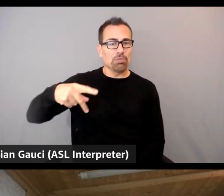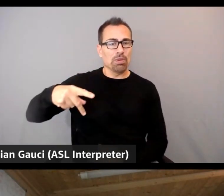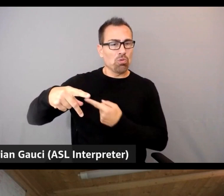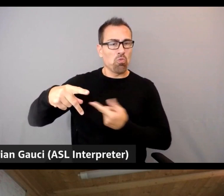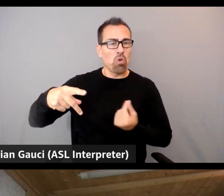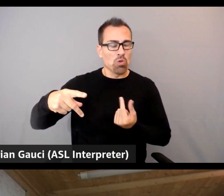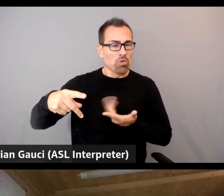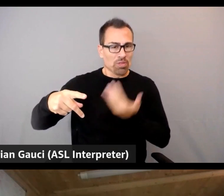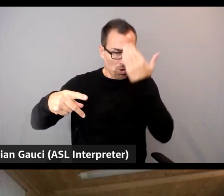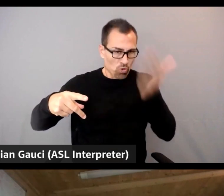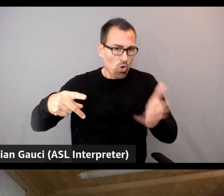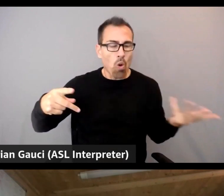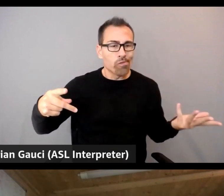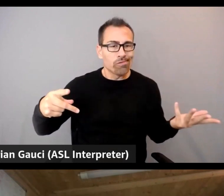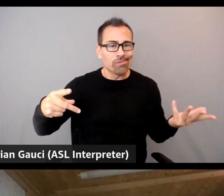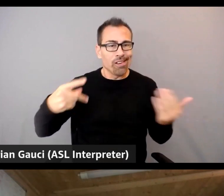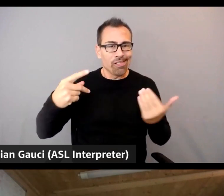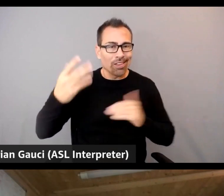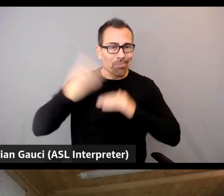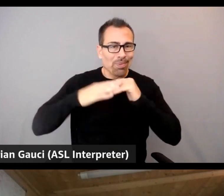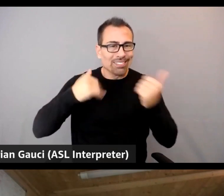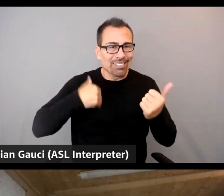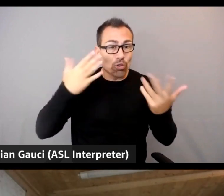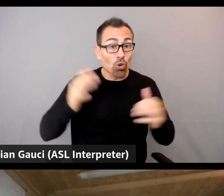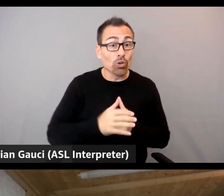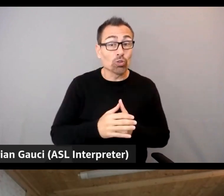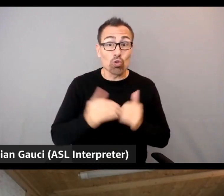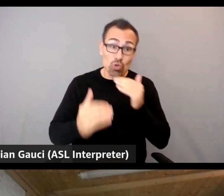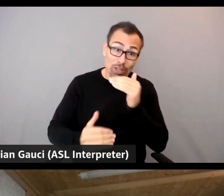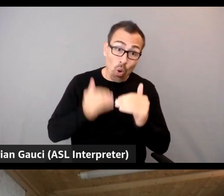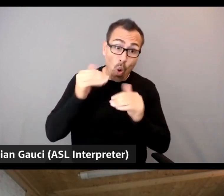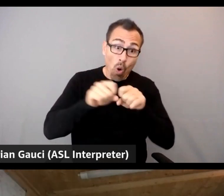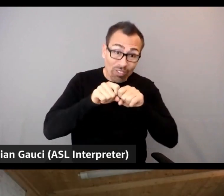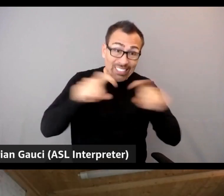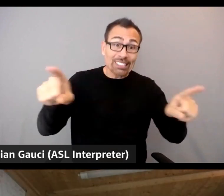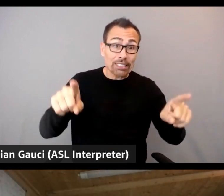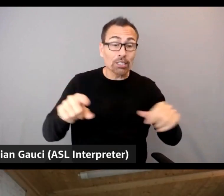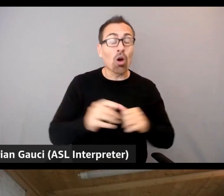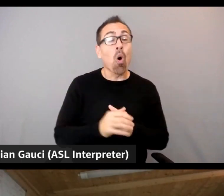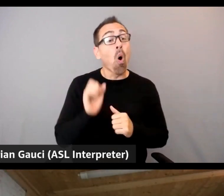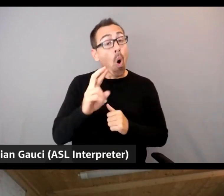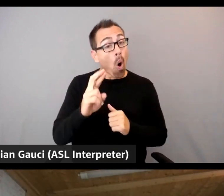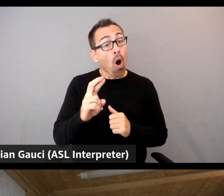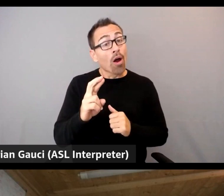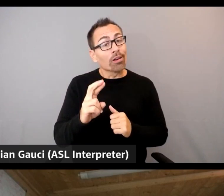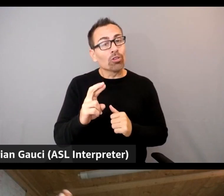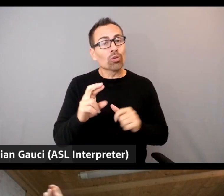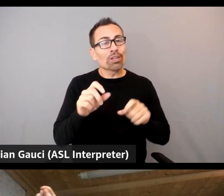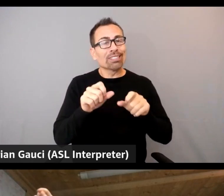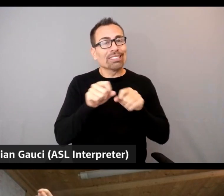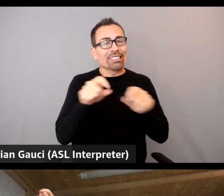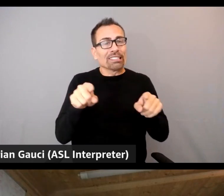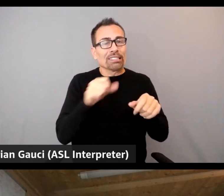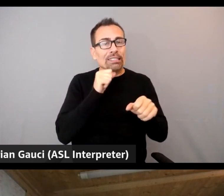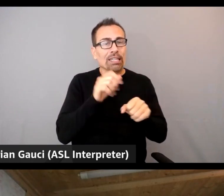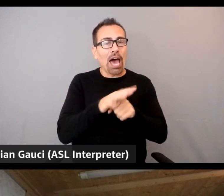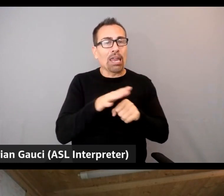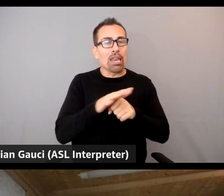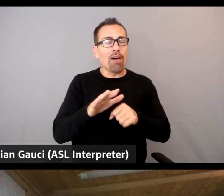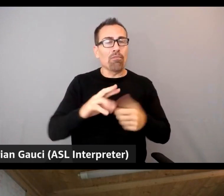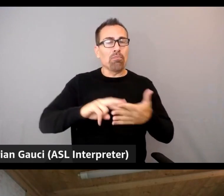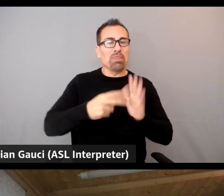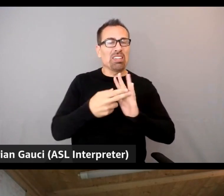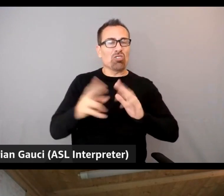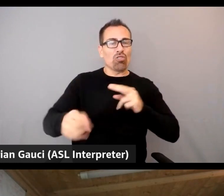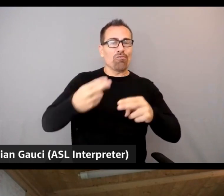capacity. So you could oversend and get into trouble by sending too much, and you can undersend, which means you're not building reputation on those IPs, because you